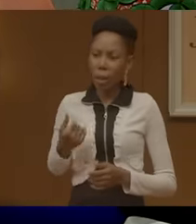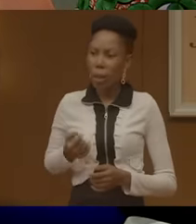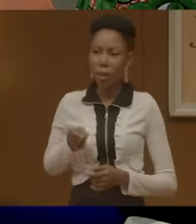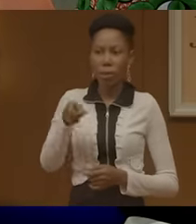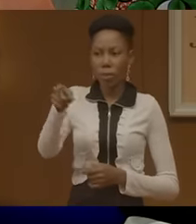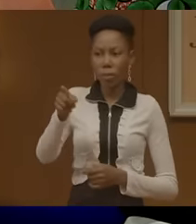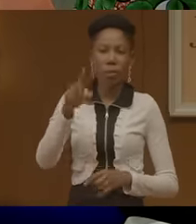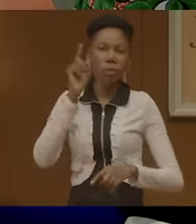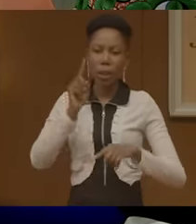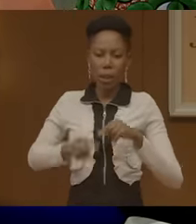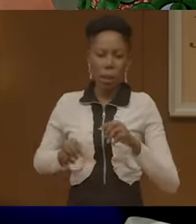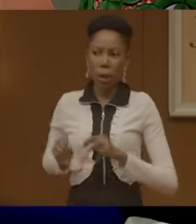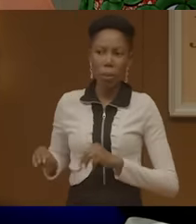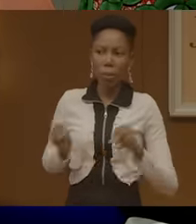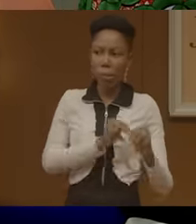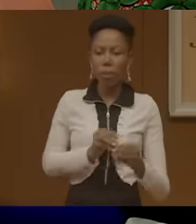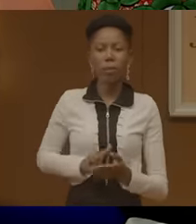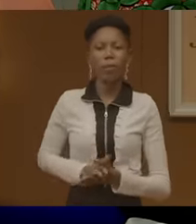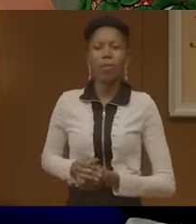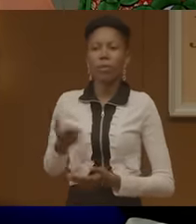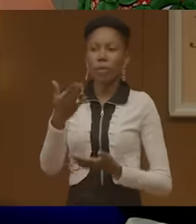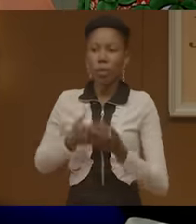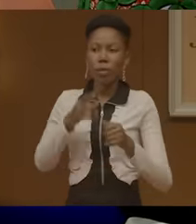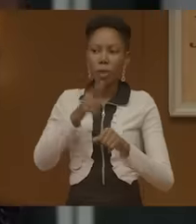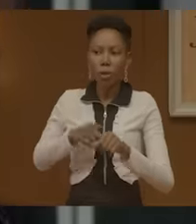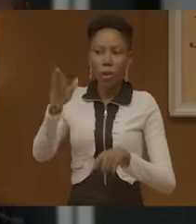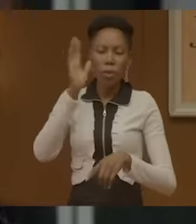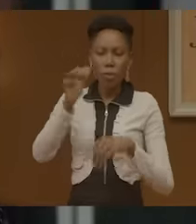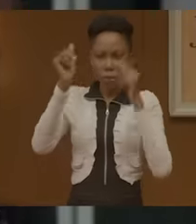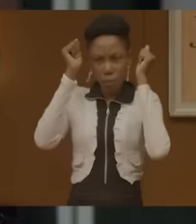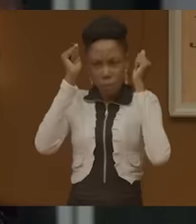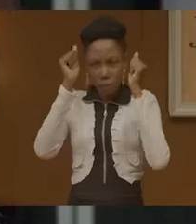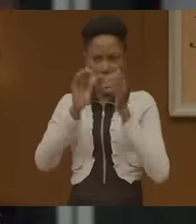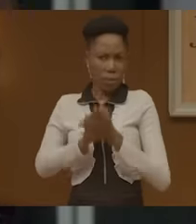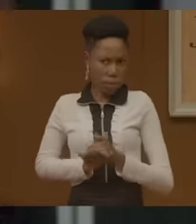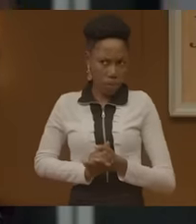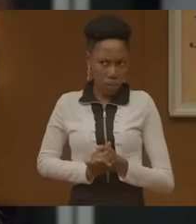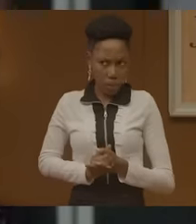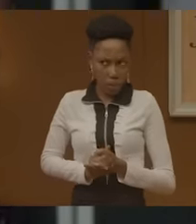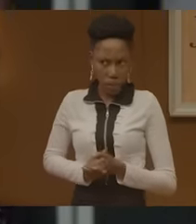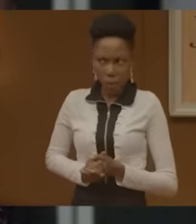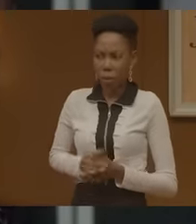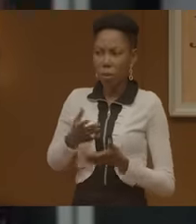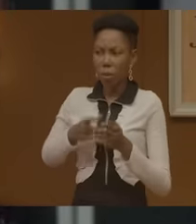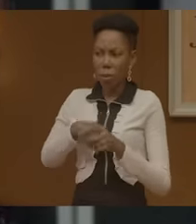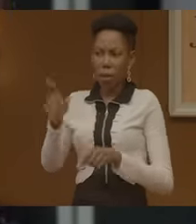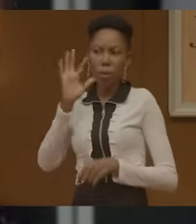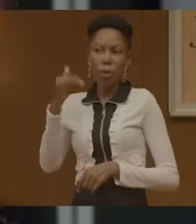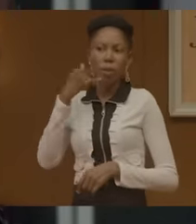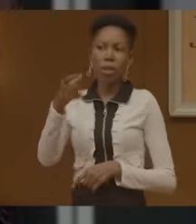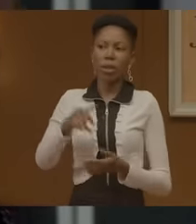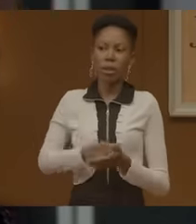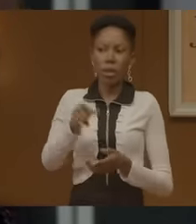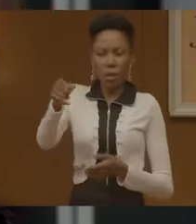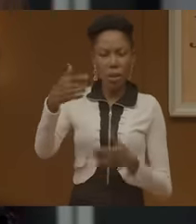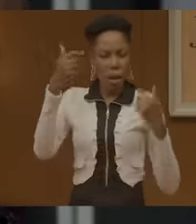I cannot move an inch. Even sometimes I'll be there, hawking will call me. They called him that they saw me this with a man. I said, no,